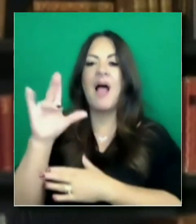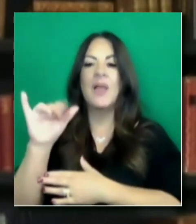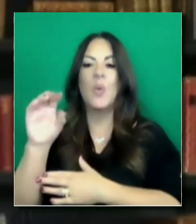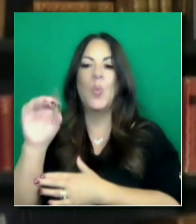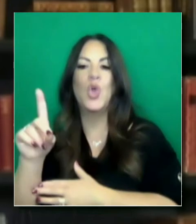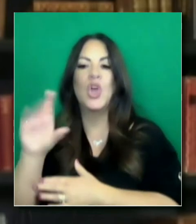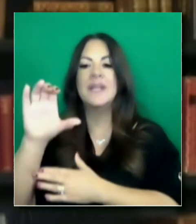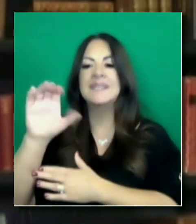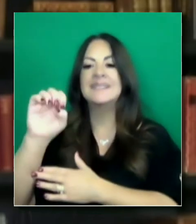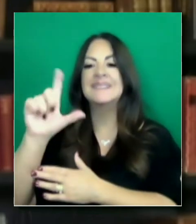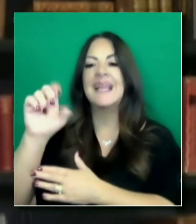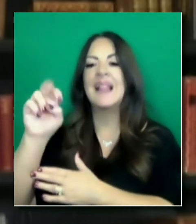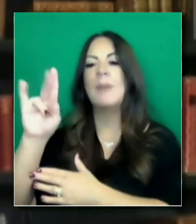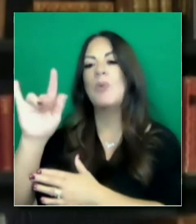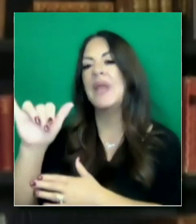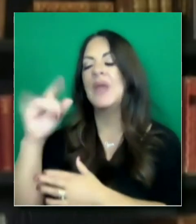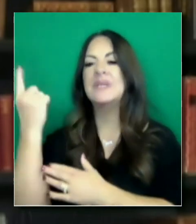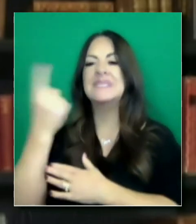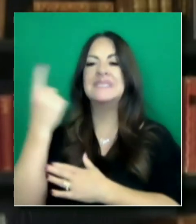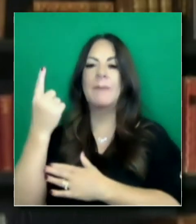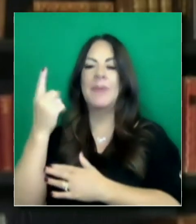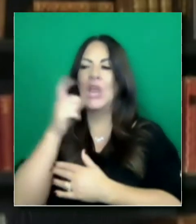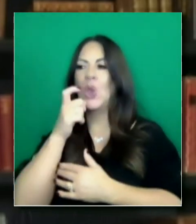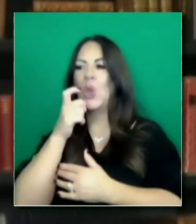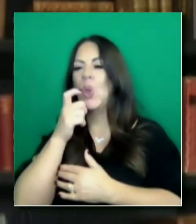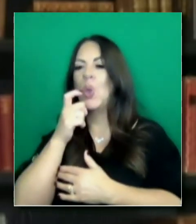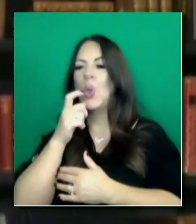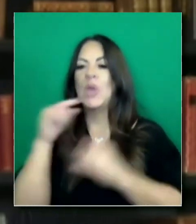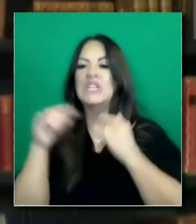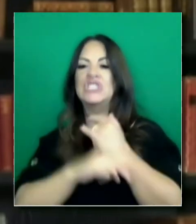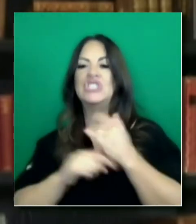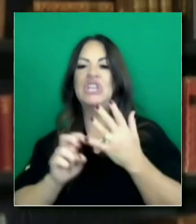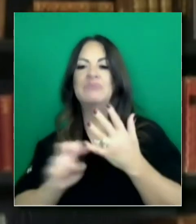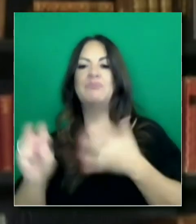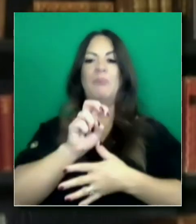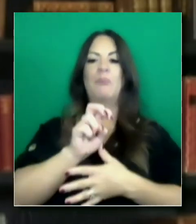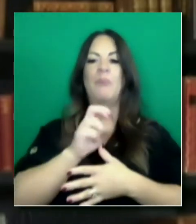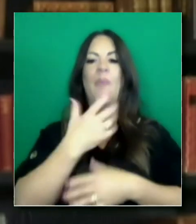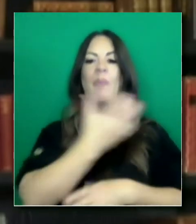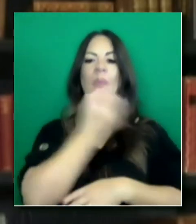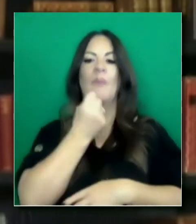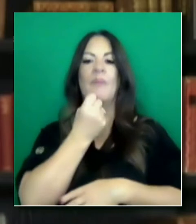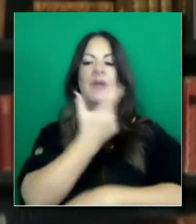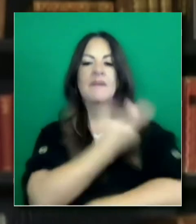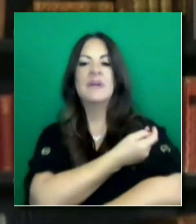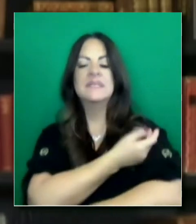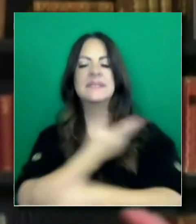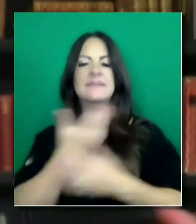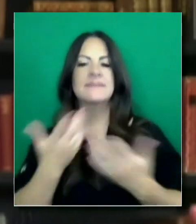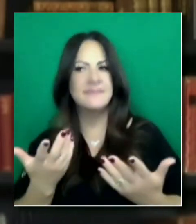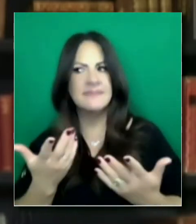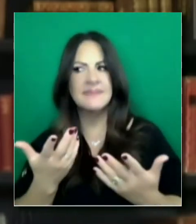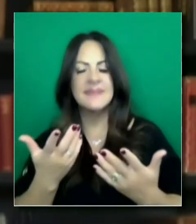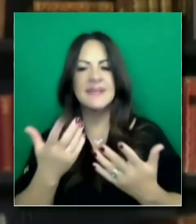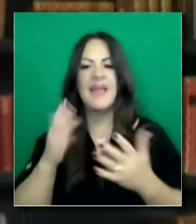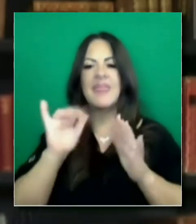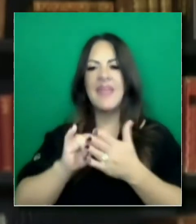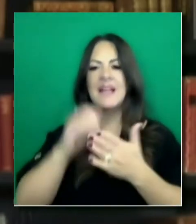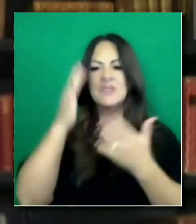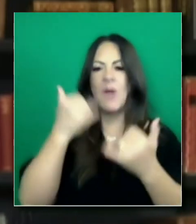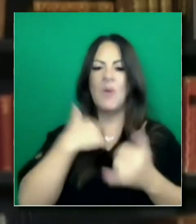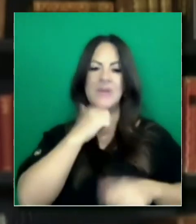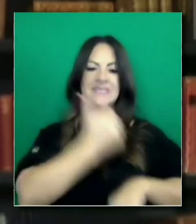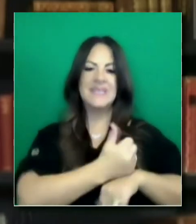equity is also foundational, and that we put, the fact that we put together this scientific safety review